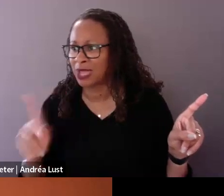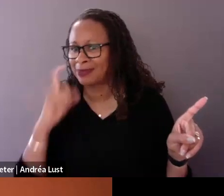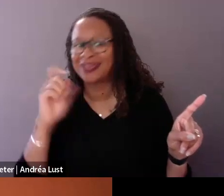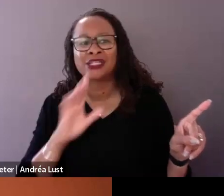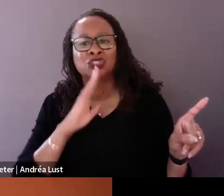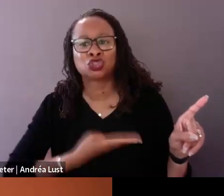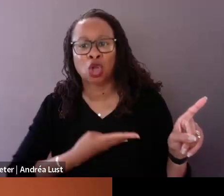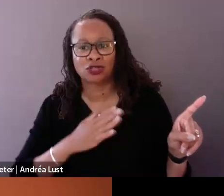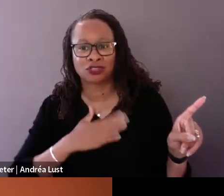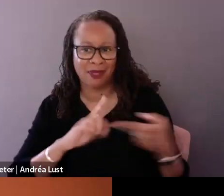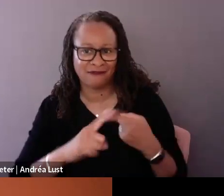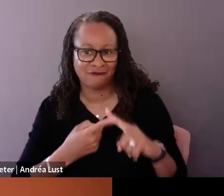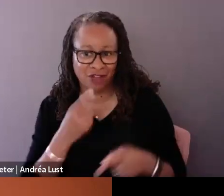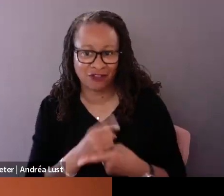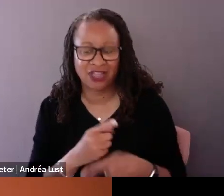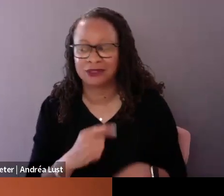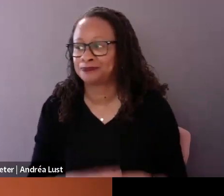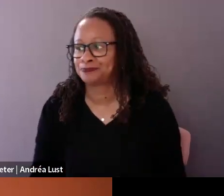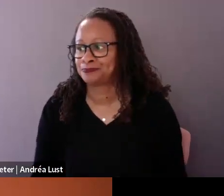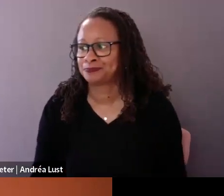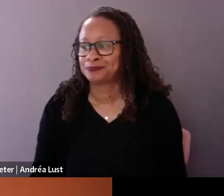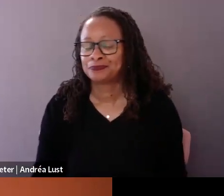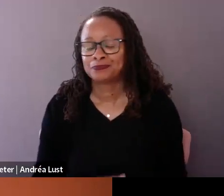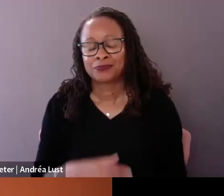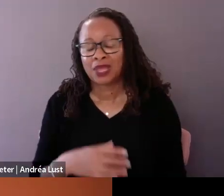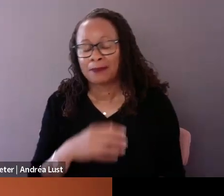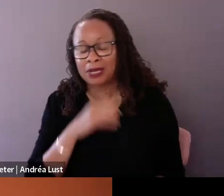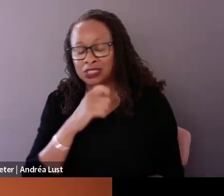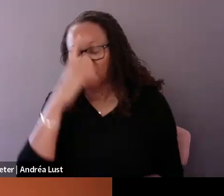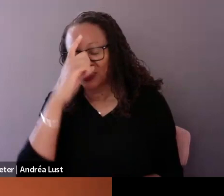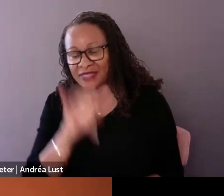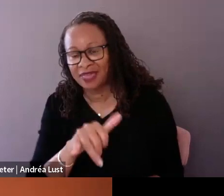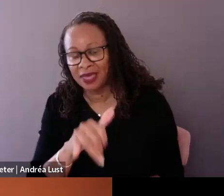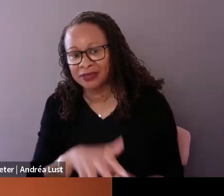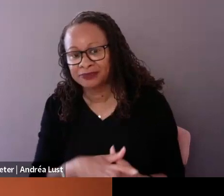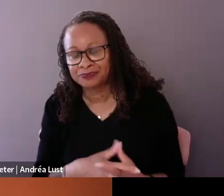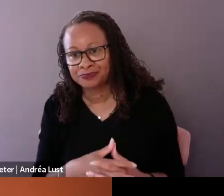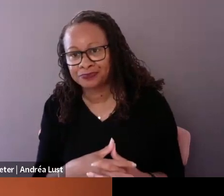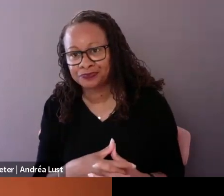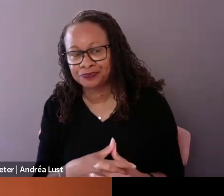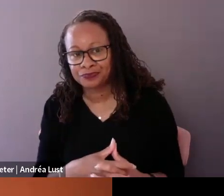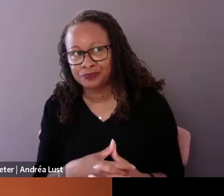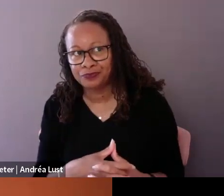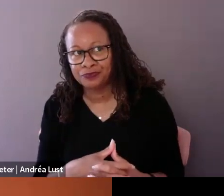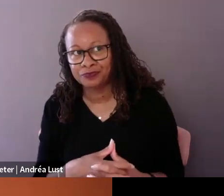whatever he said, in a way. But I don't, you know, I don't think that that was, I think within the